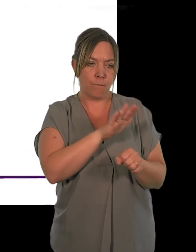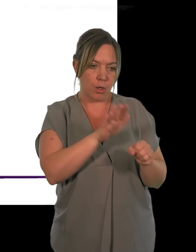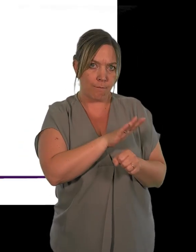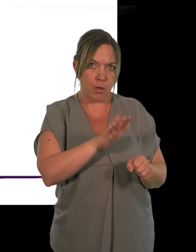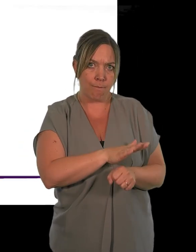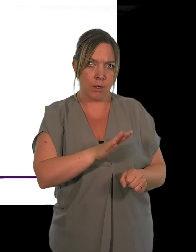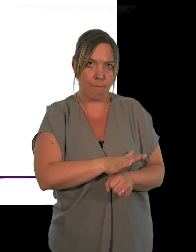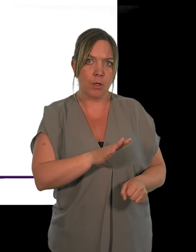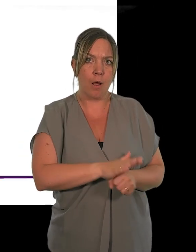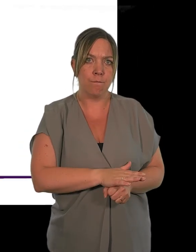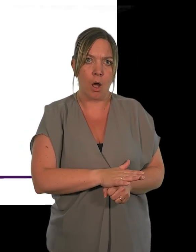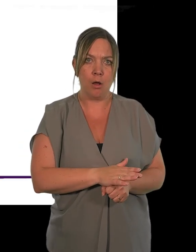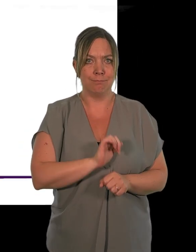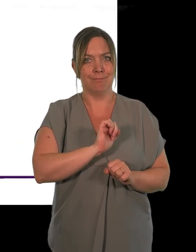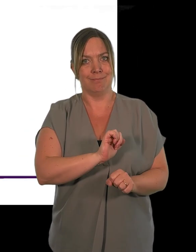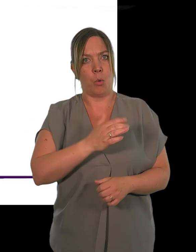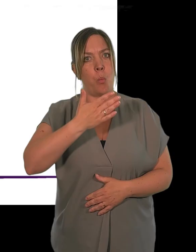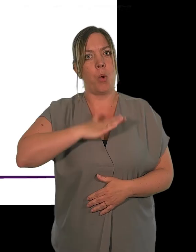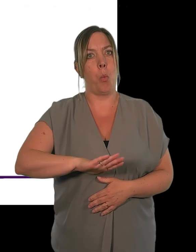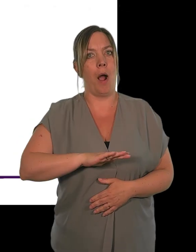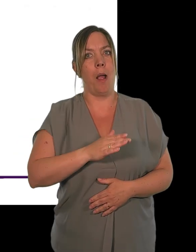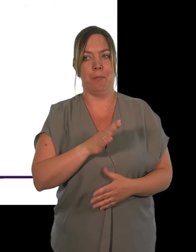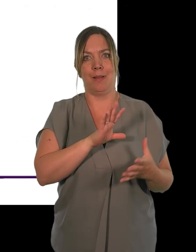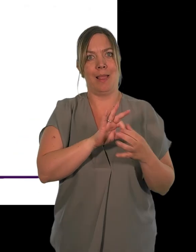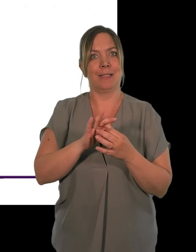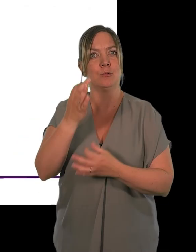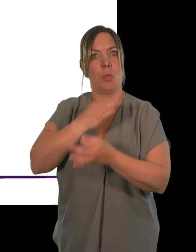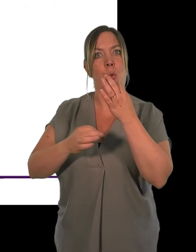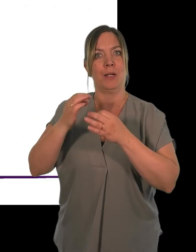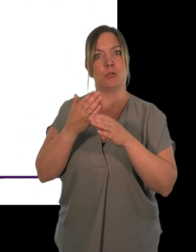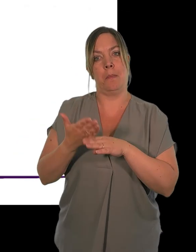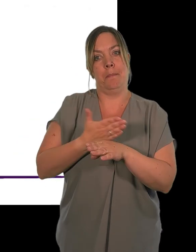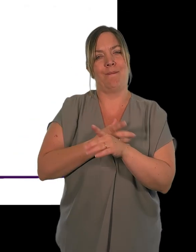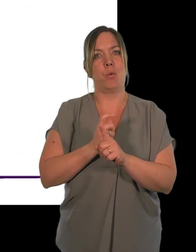the questions at the end prior to submission.